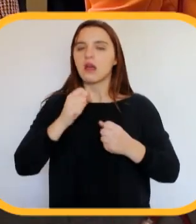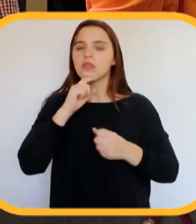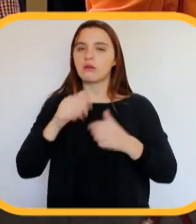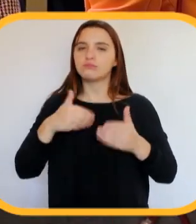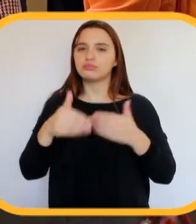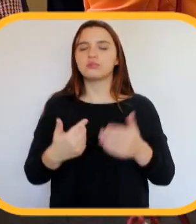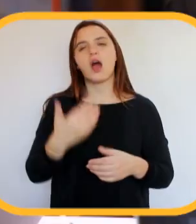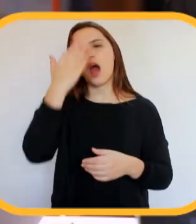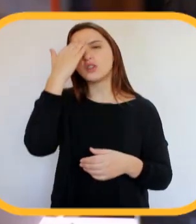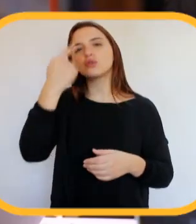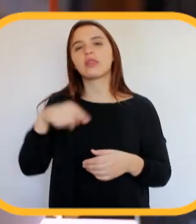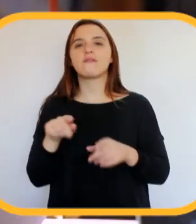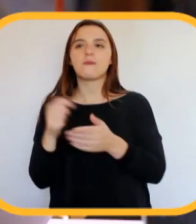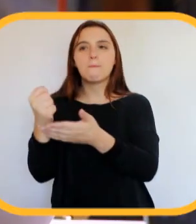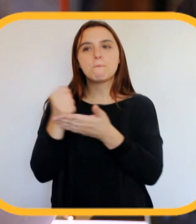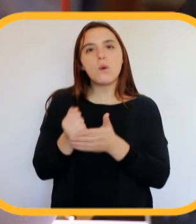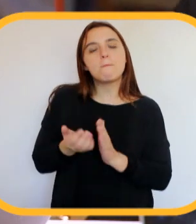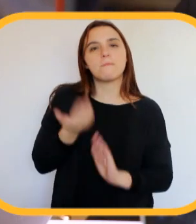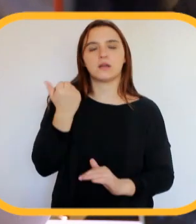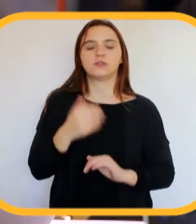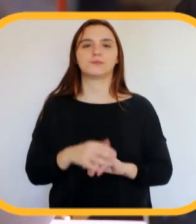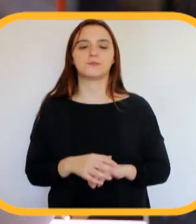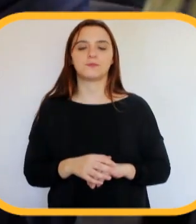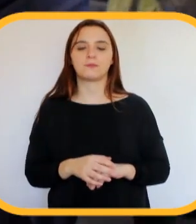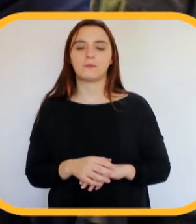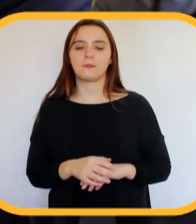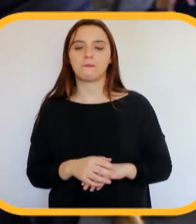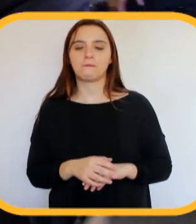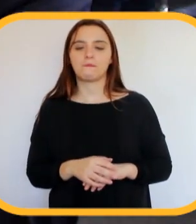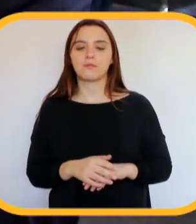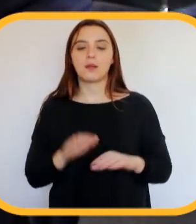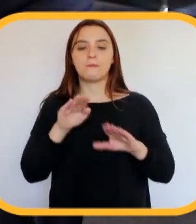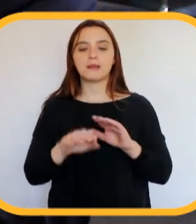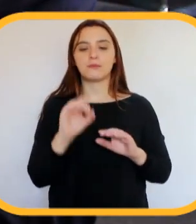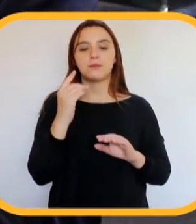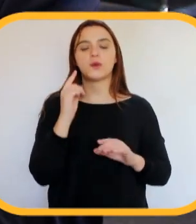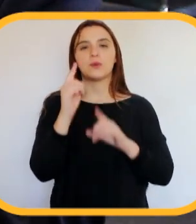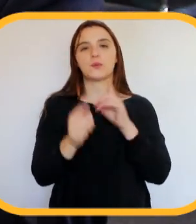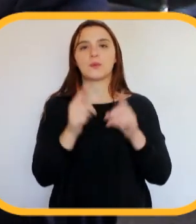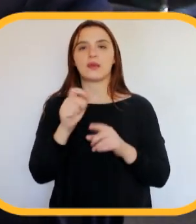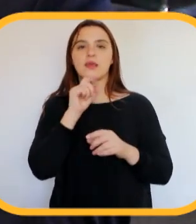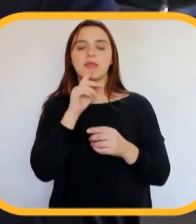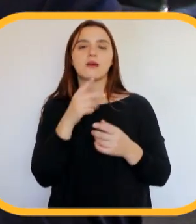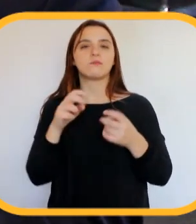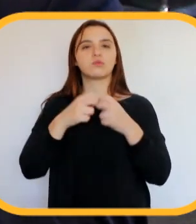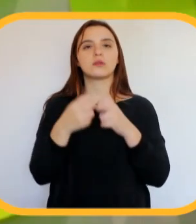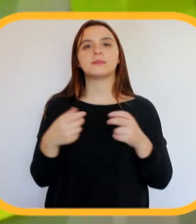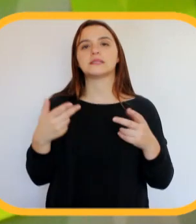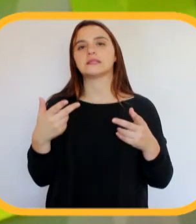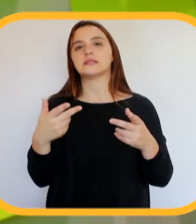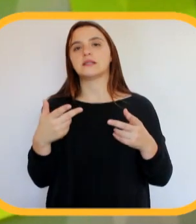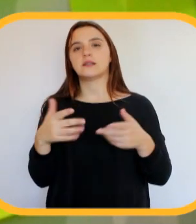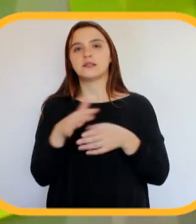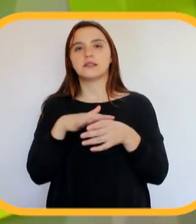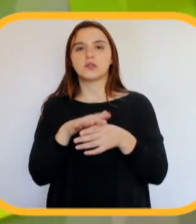Eu acho que também tem que haver mais apoio das burocracias que nós temos. First step is kill bureaucratical